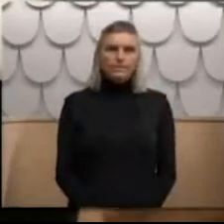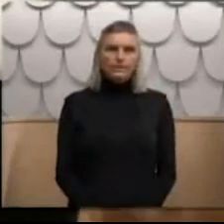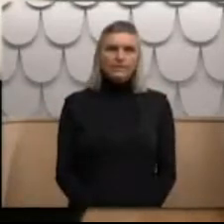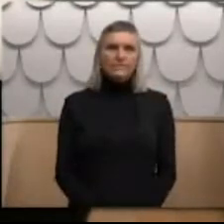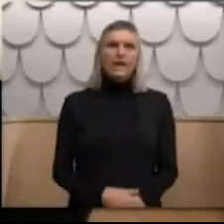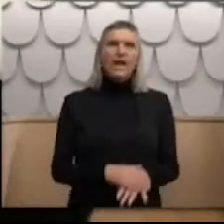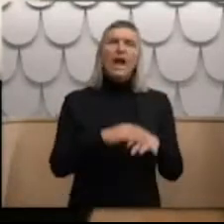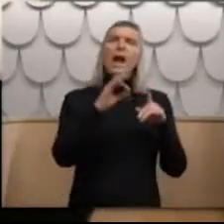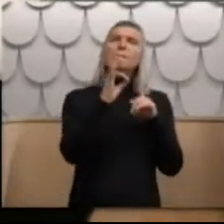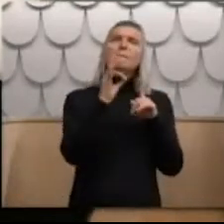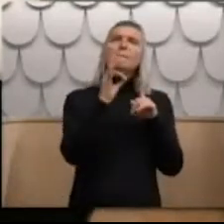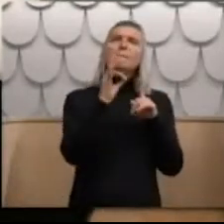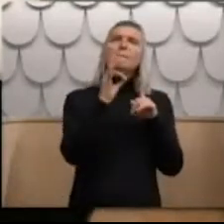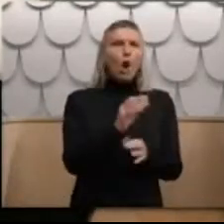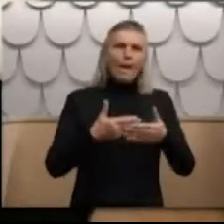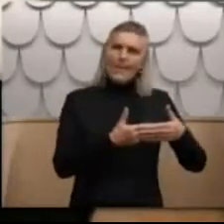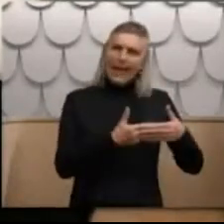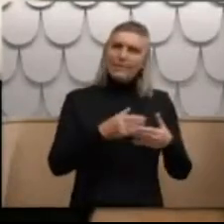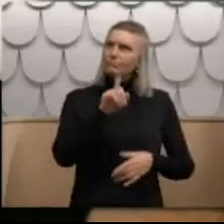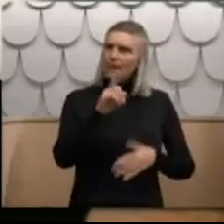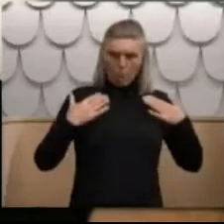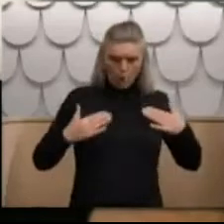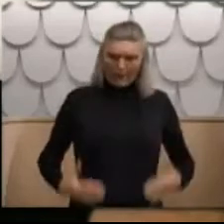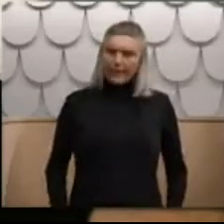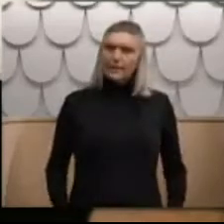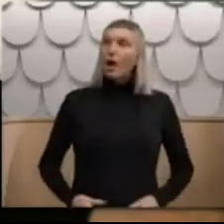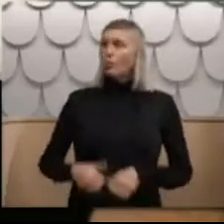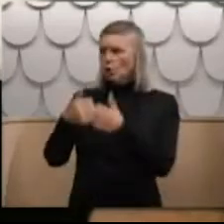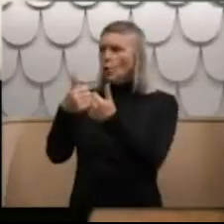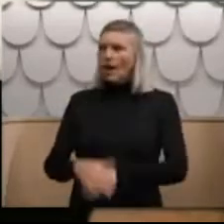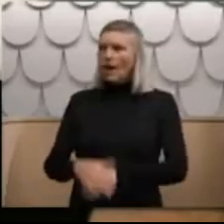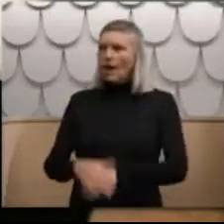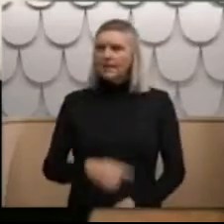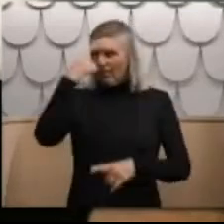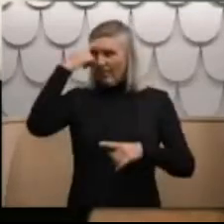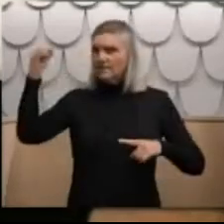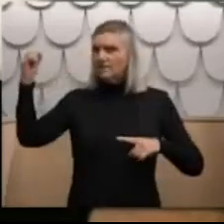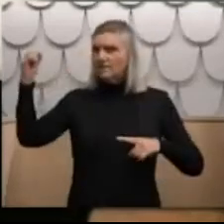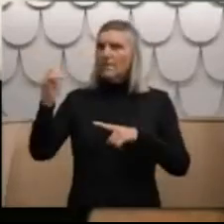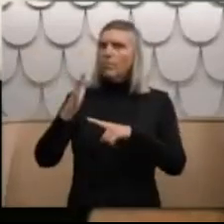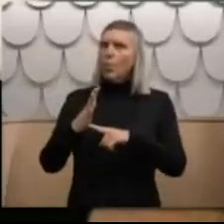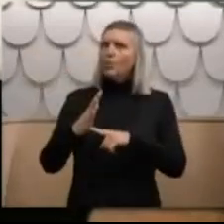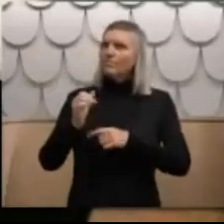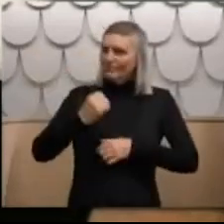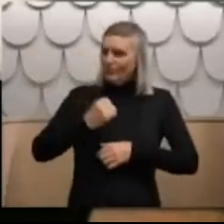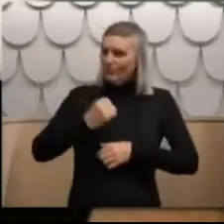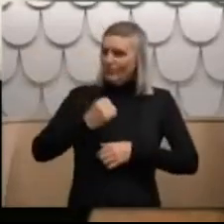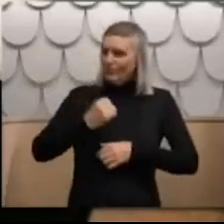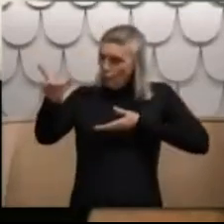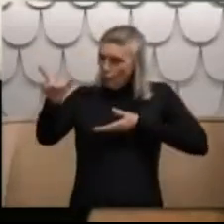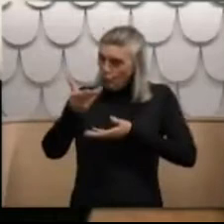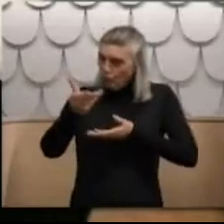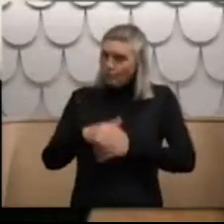baby, but a body. Mm. Kia ora. And I think that's important for the kōrero we're about to have, eh?